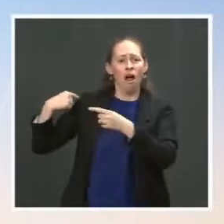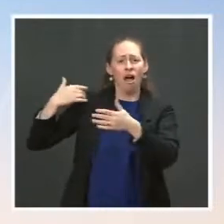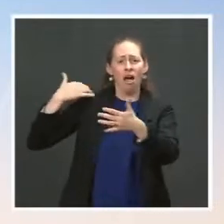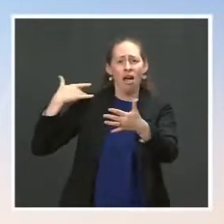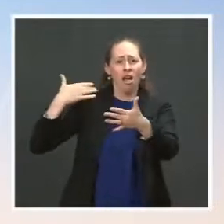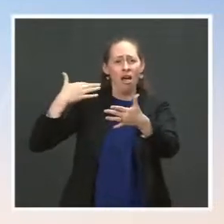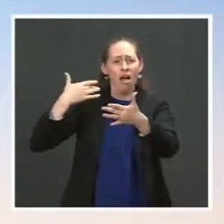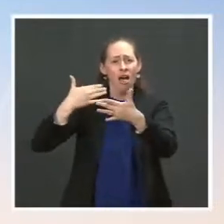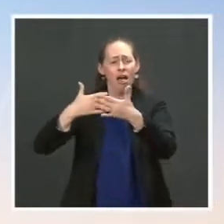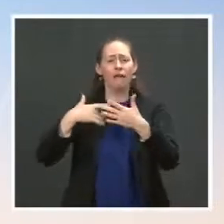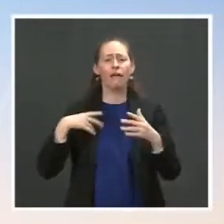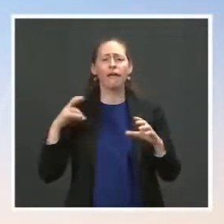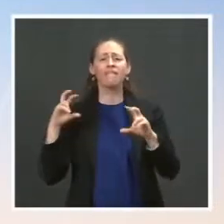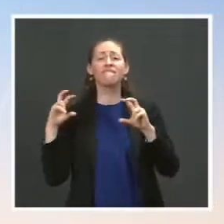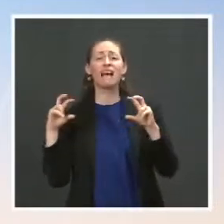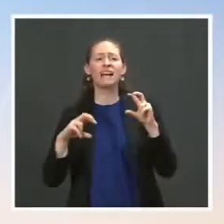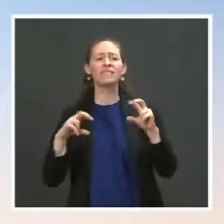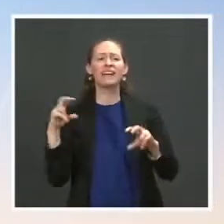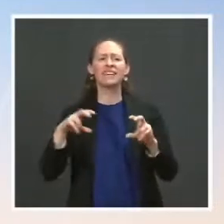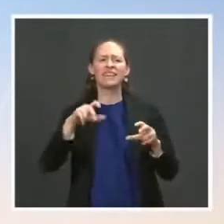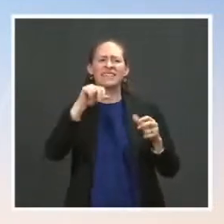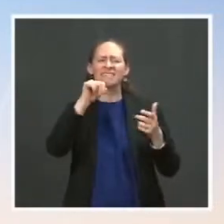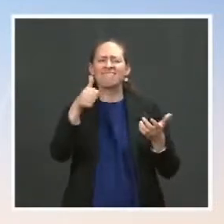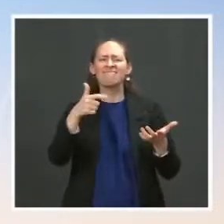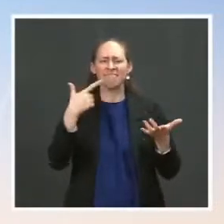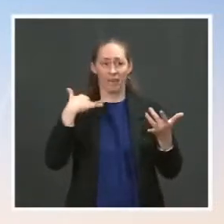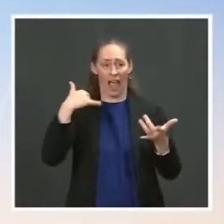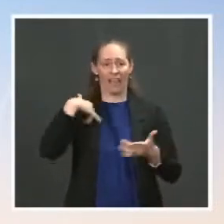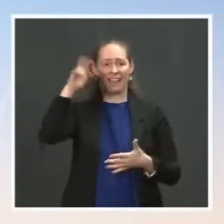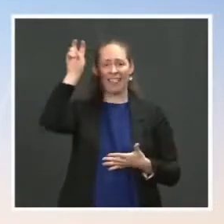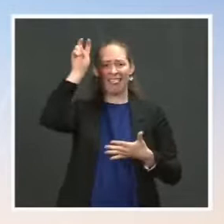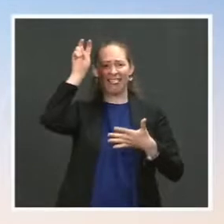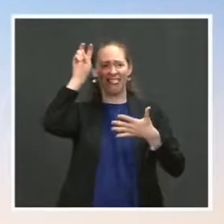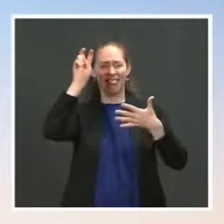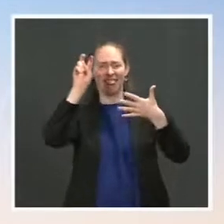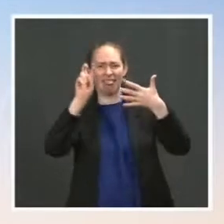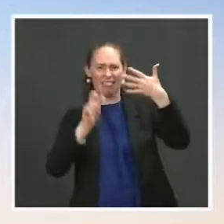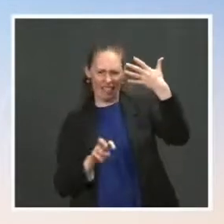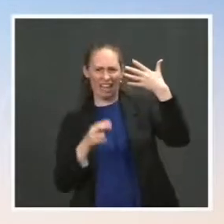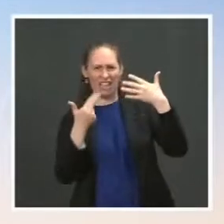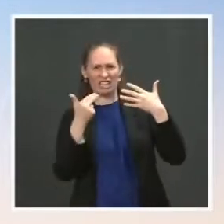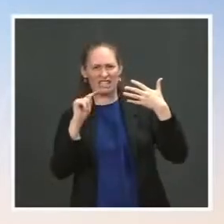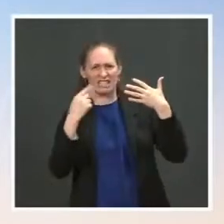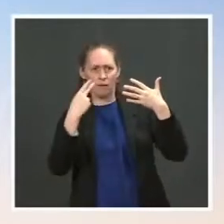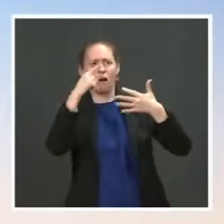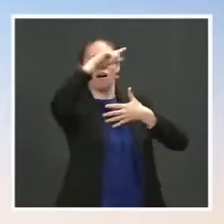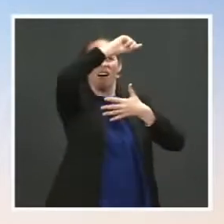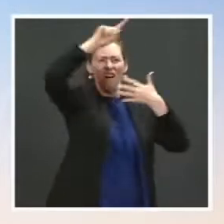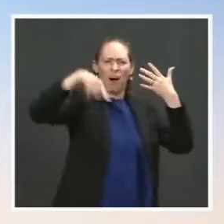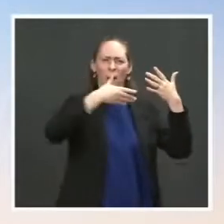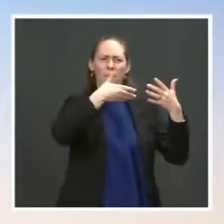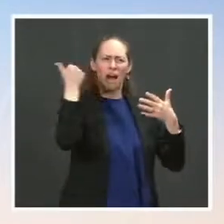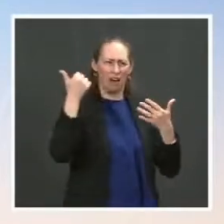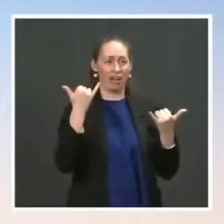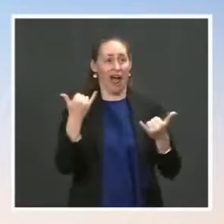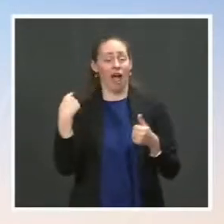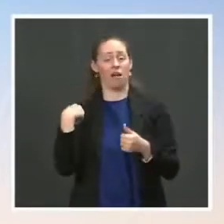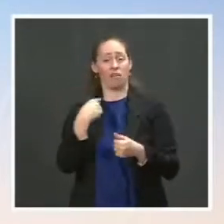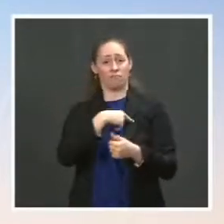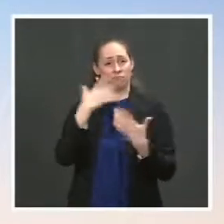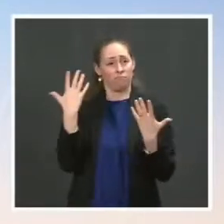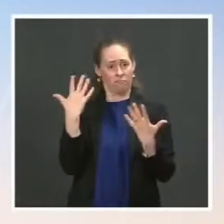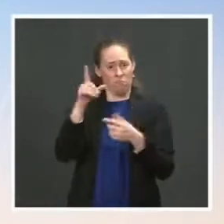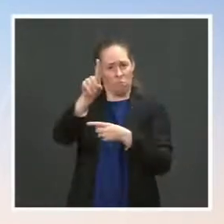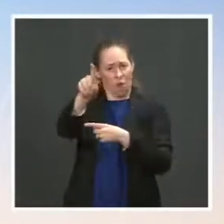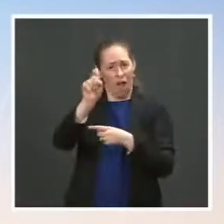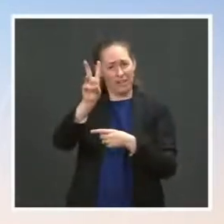infrastructure. Delays caused by traffic congestion alone cost over $160 billion per year, and motorists are forced